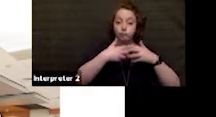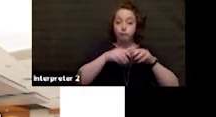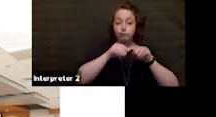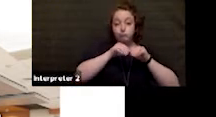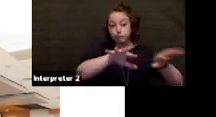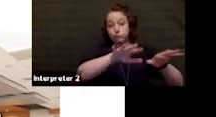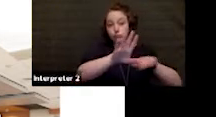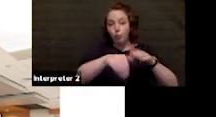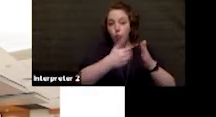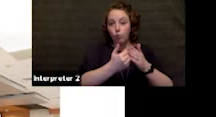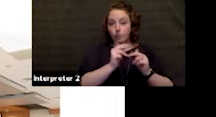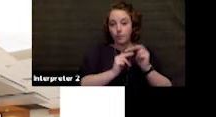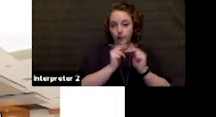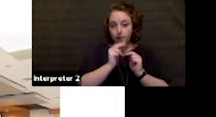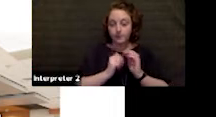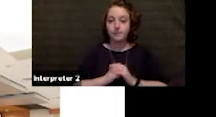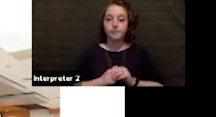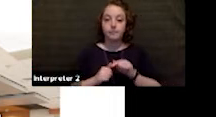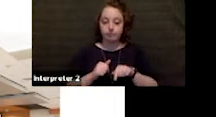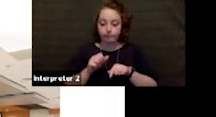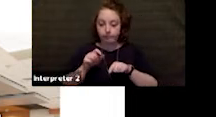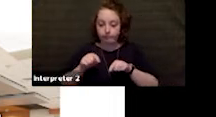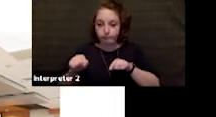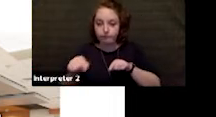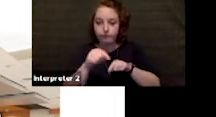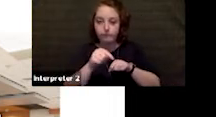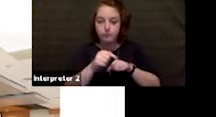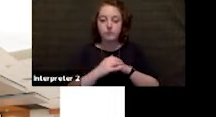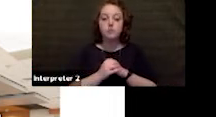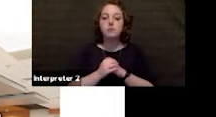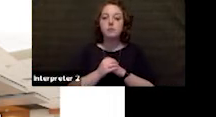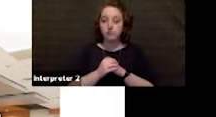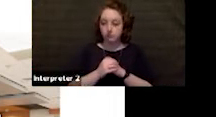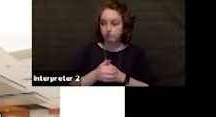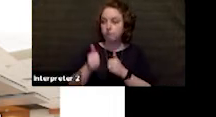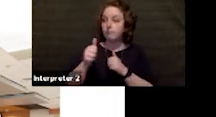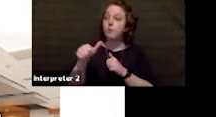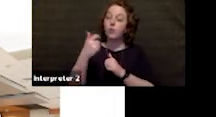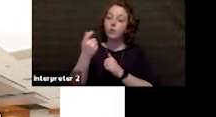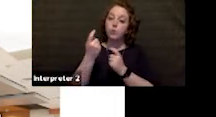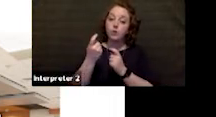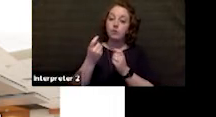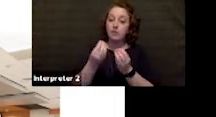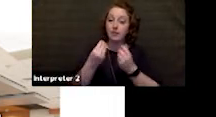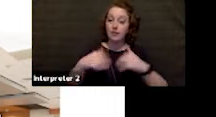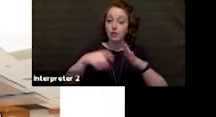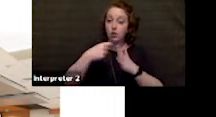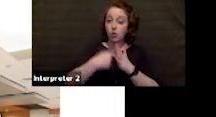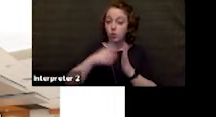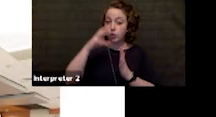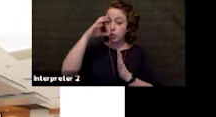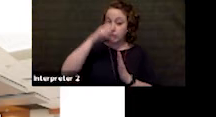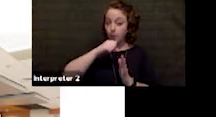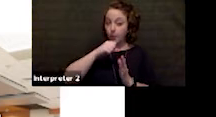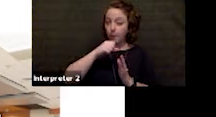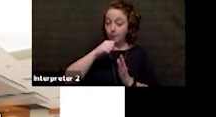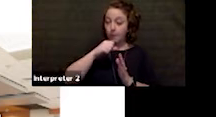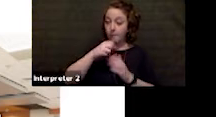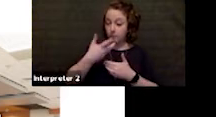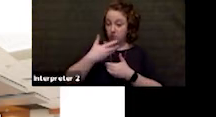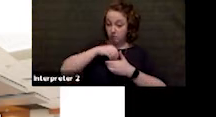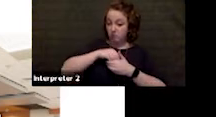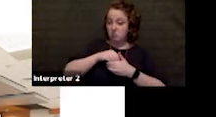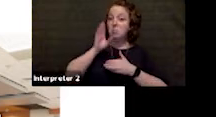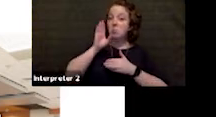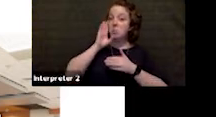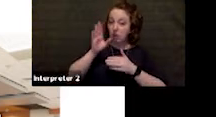Yeah, and then another question that we had come across is, does the land cost assume that there will be a location change? great question. We are